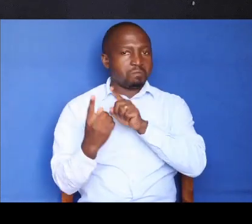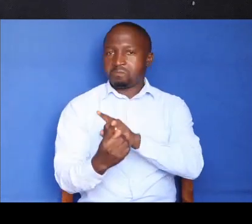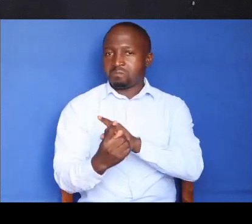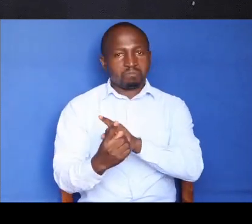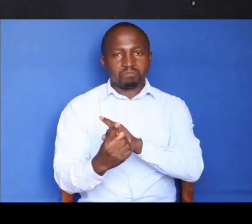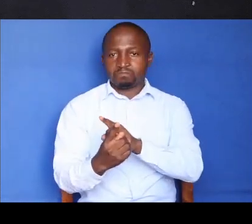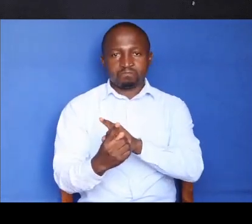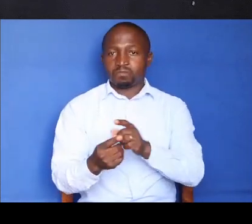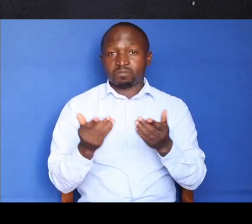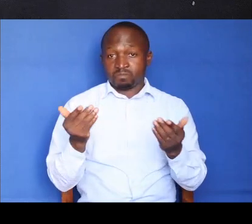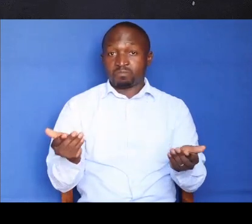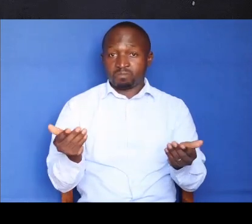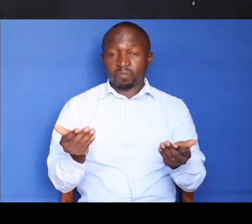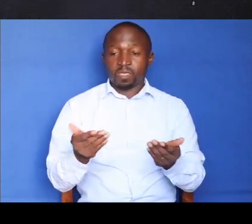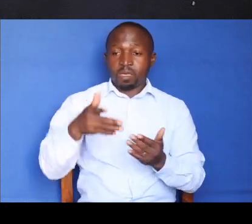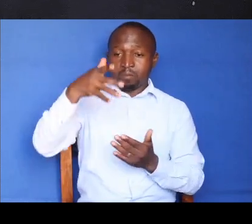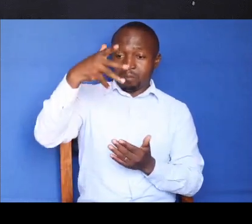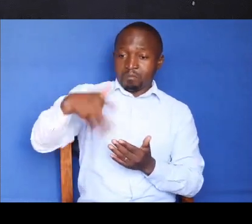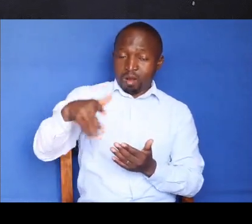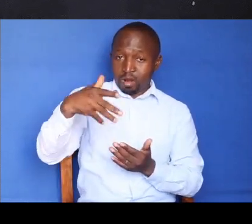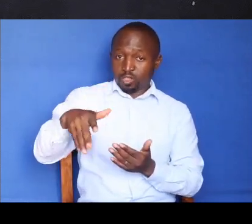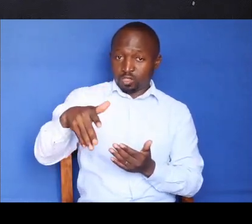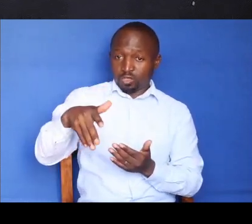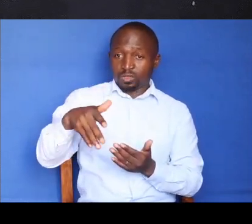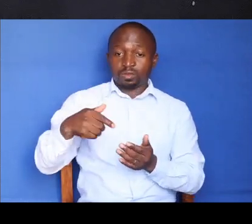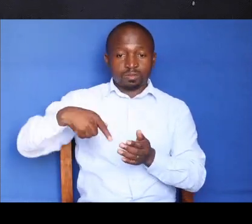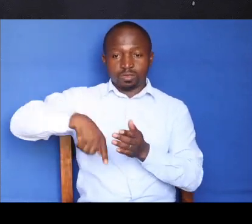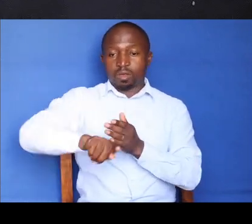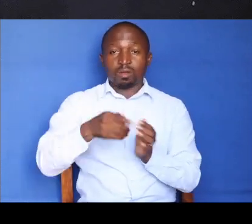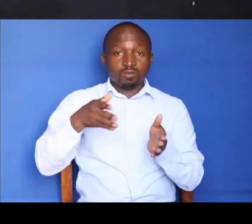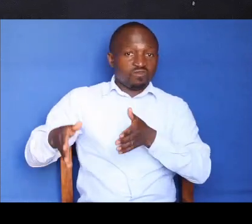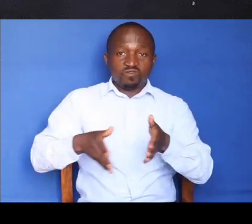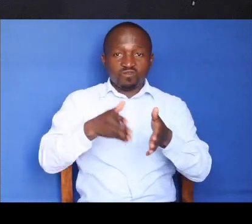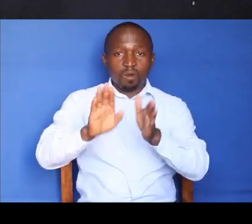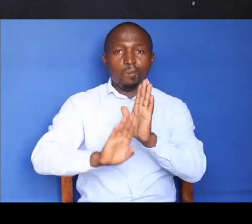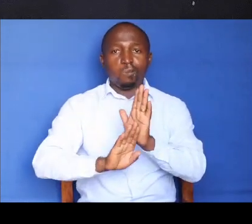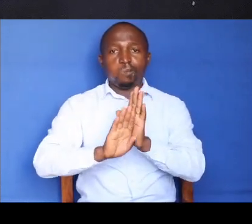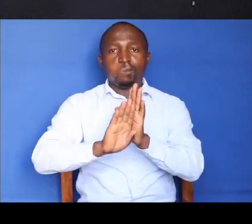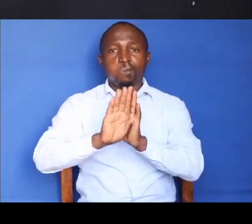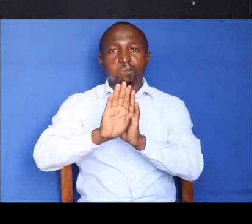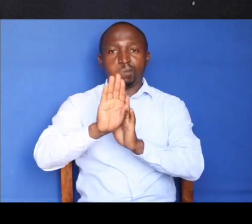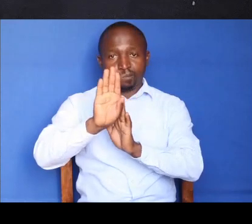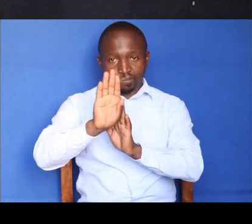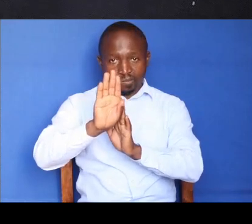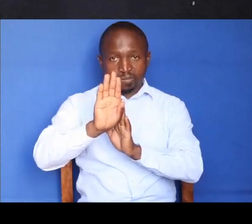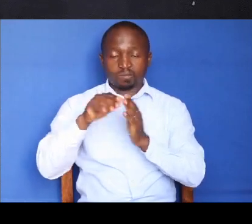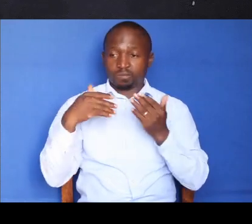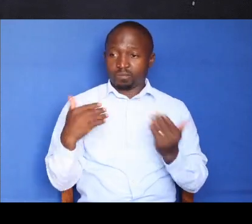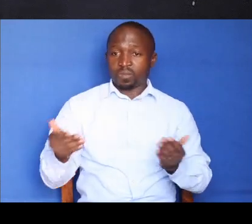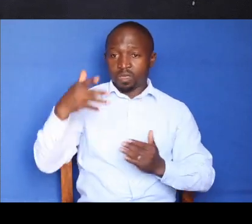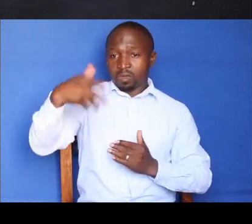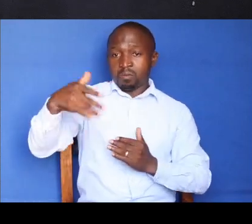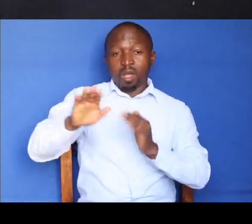Instead, the volume of water in the river system increases. As the volume of water in the river system increases, there is some sort